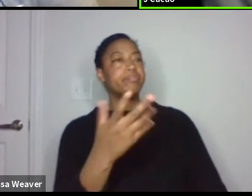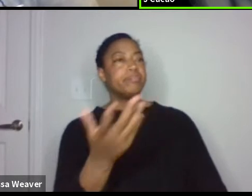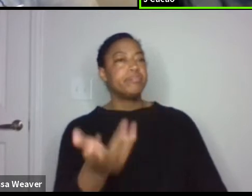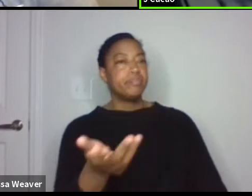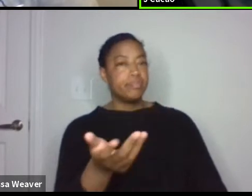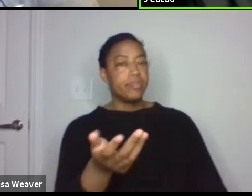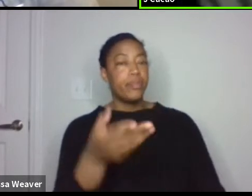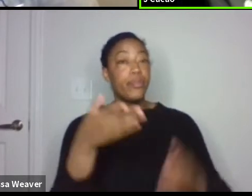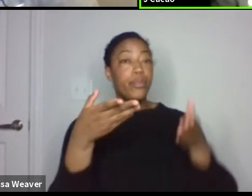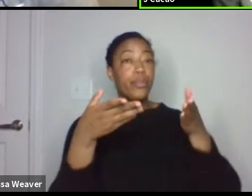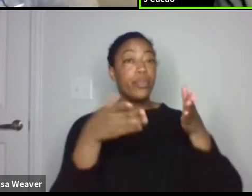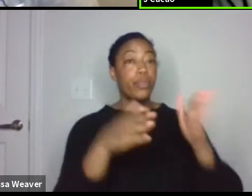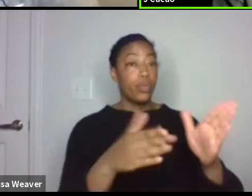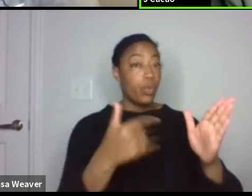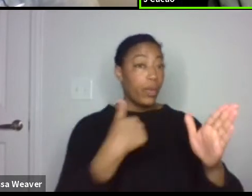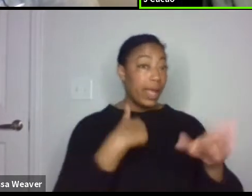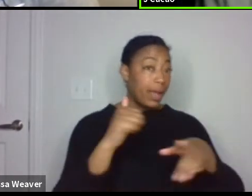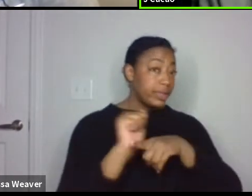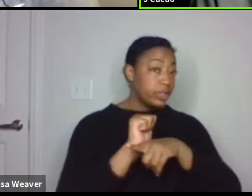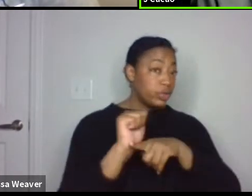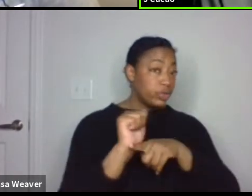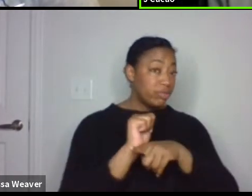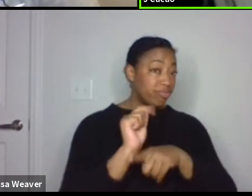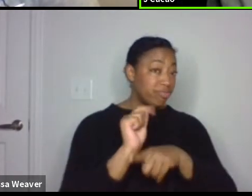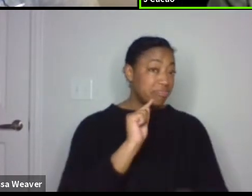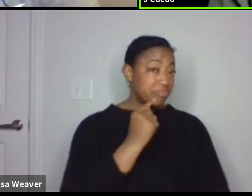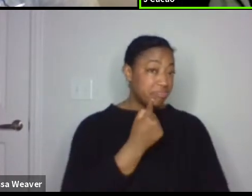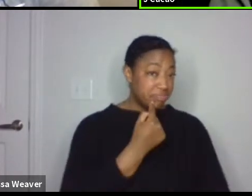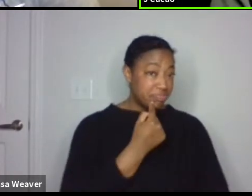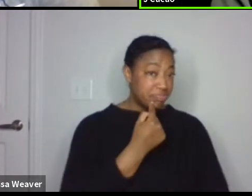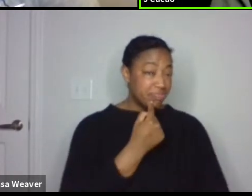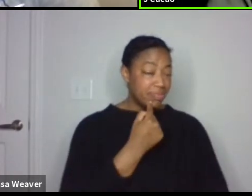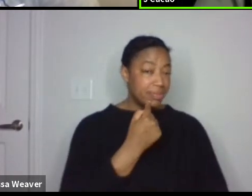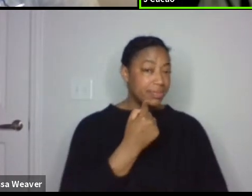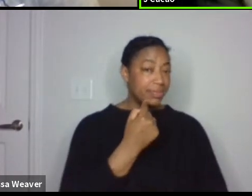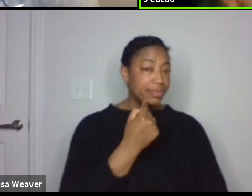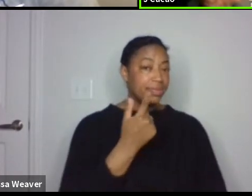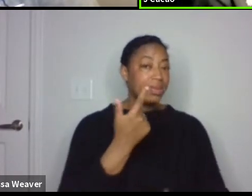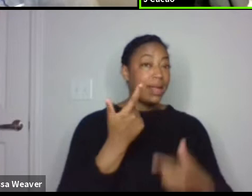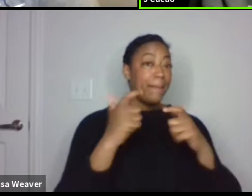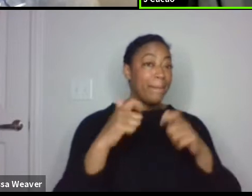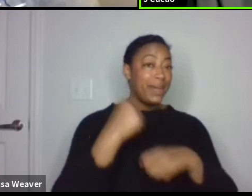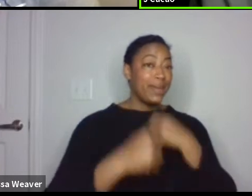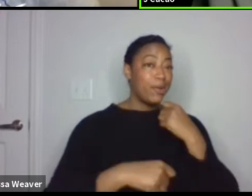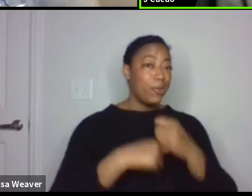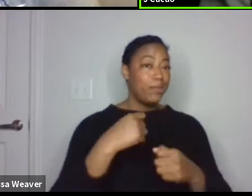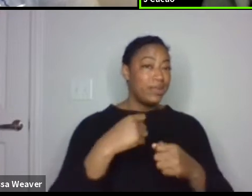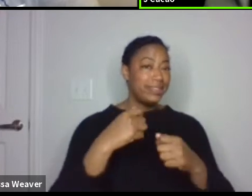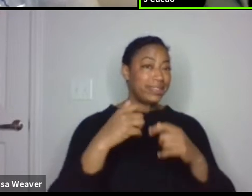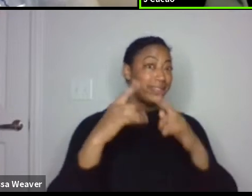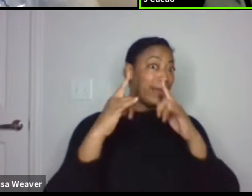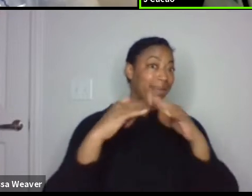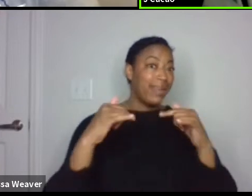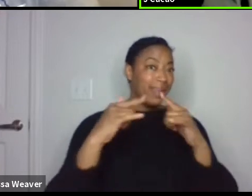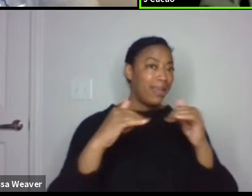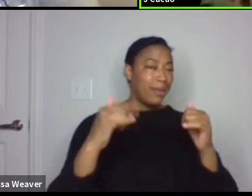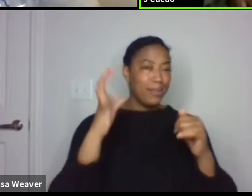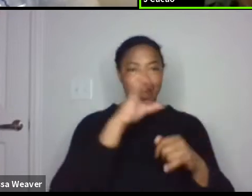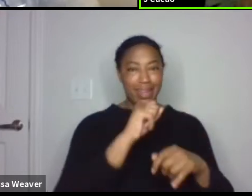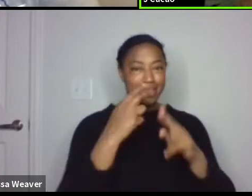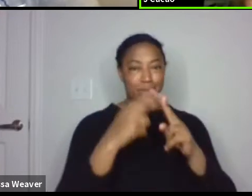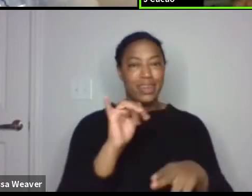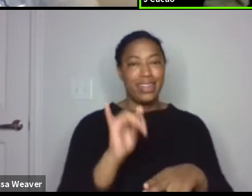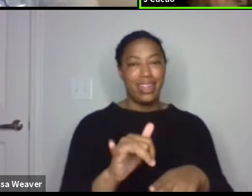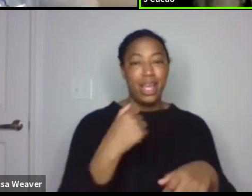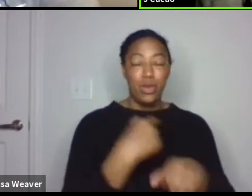Well, the way I was kind of trained for real, you know what I mean? The big homies camp, I guess I'll call it. It was he would be making